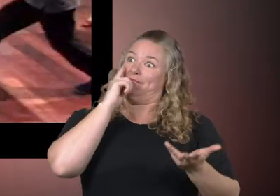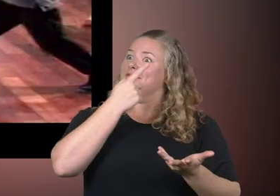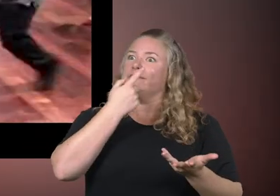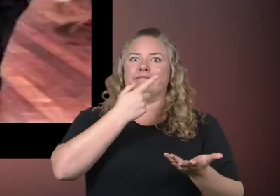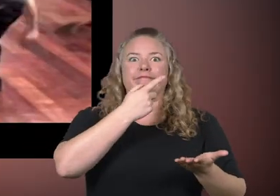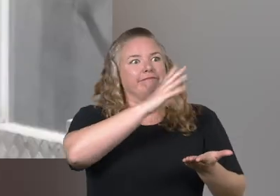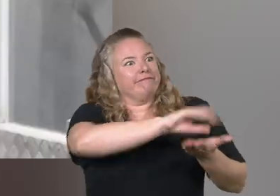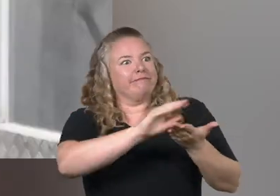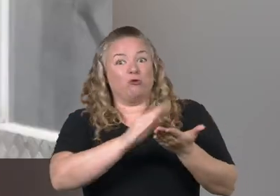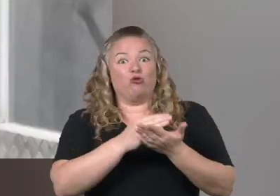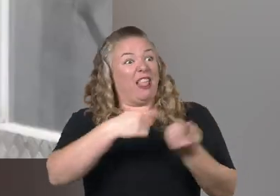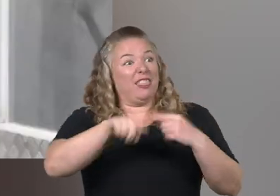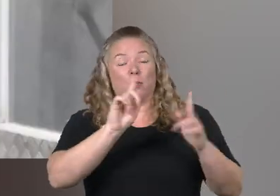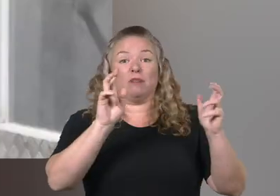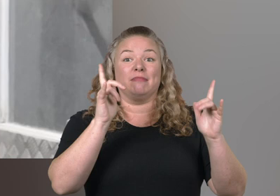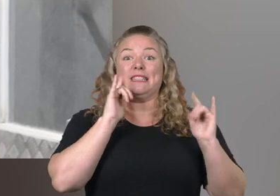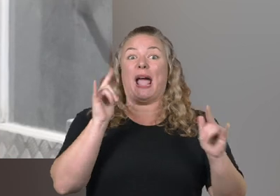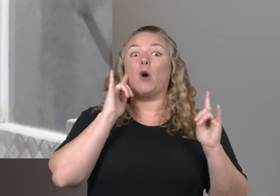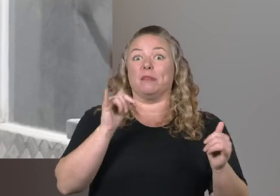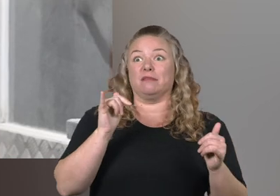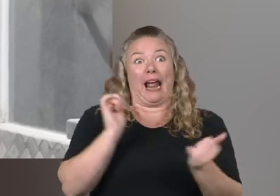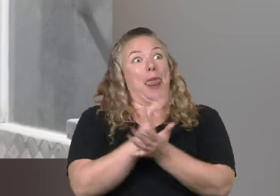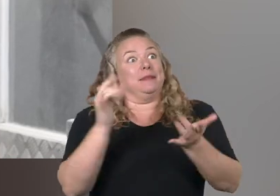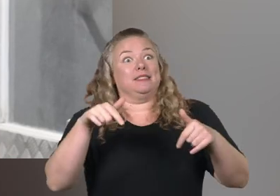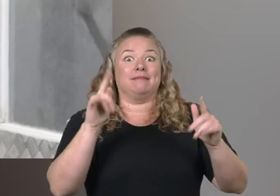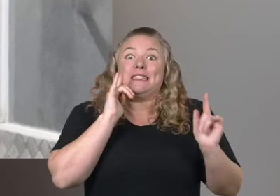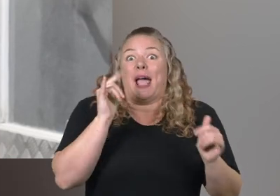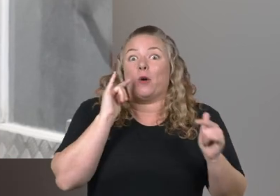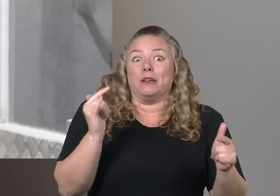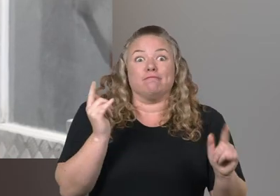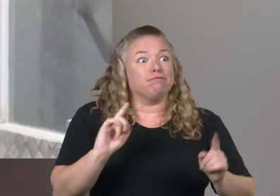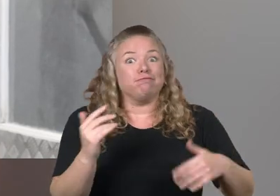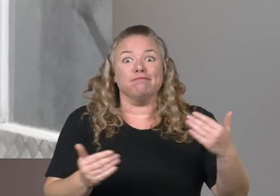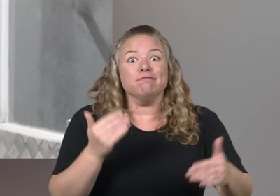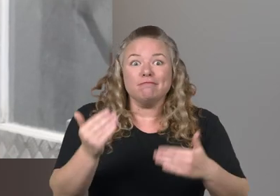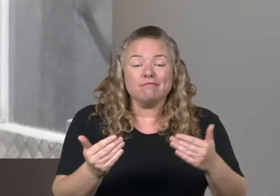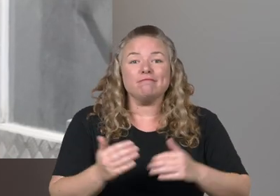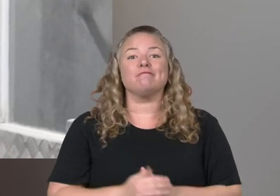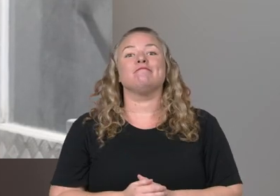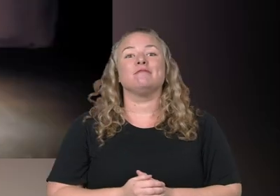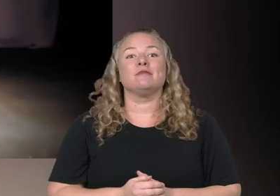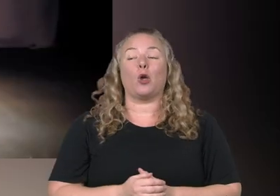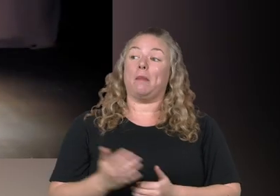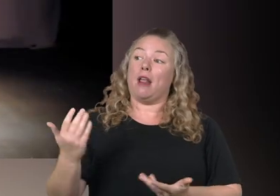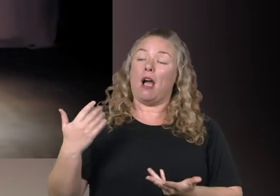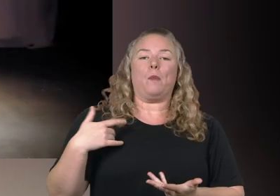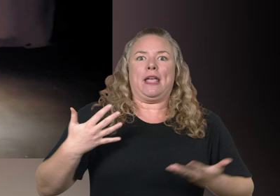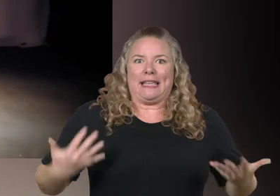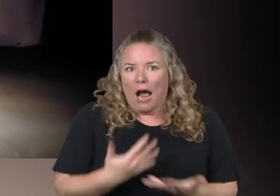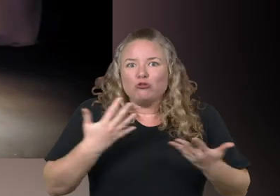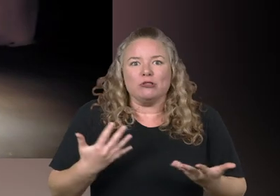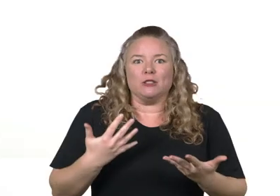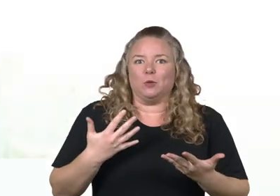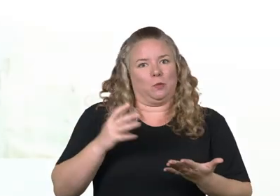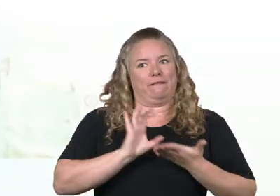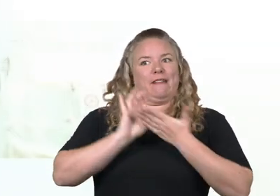evidence. And that became the sort of experiment, if you like, for Unlimited. So we were encouraged to put in a